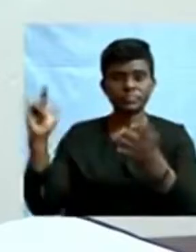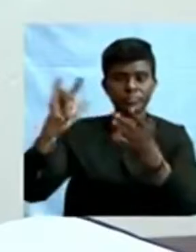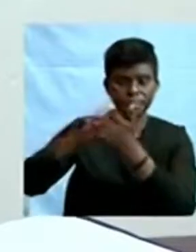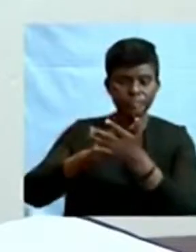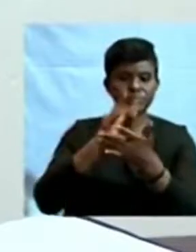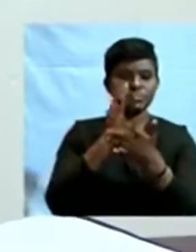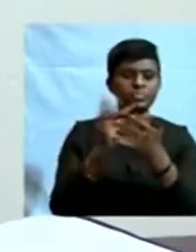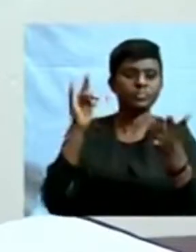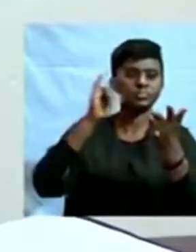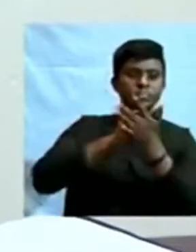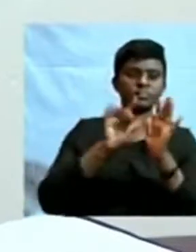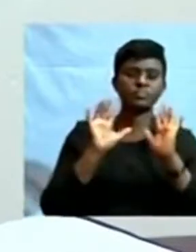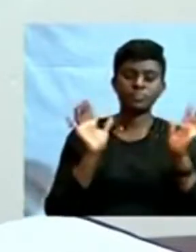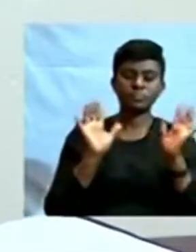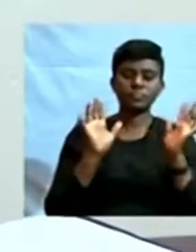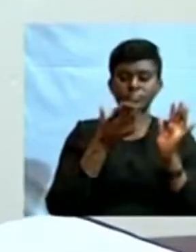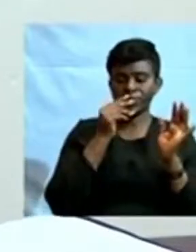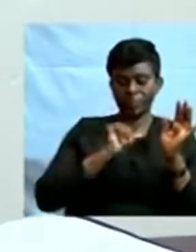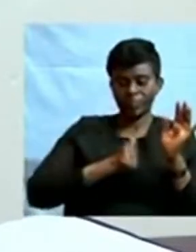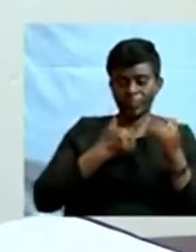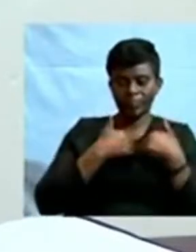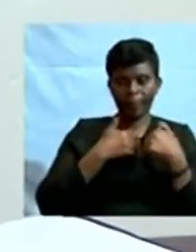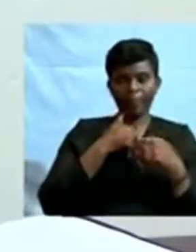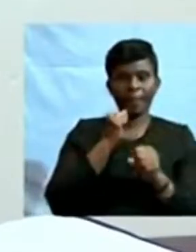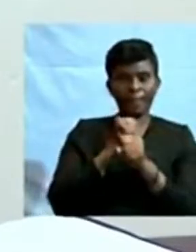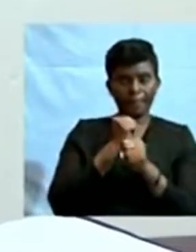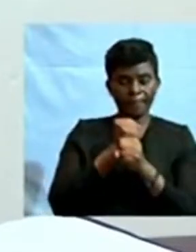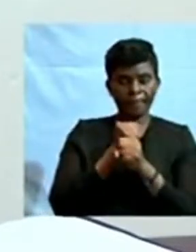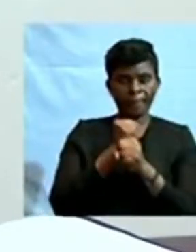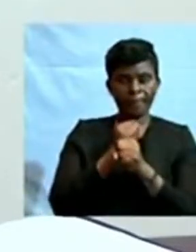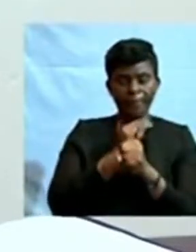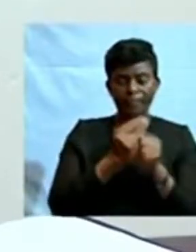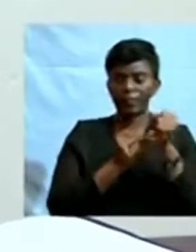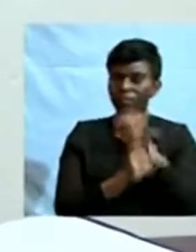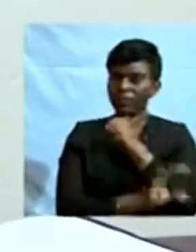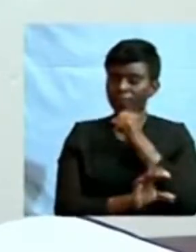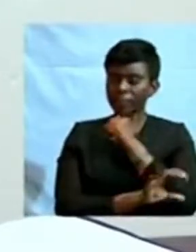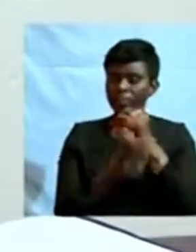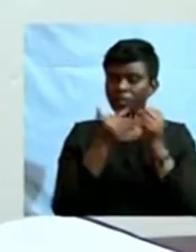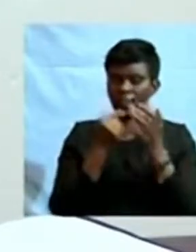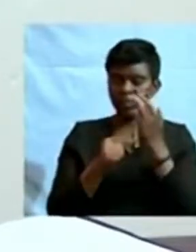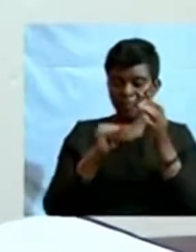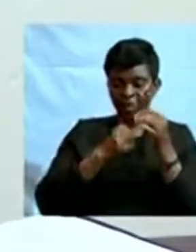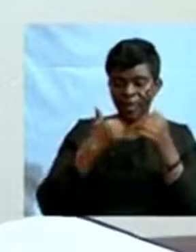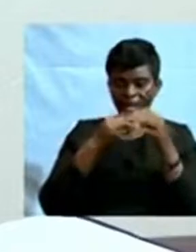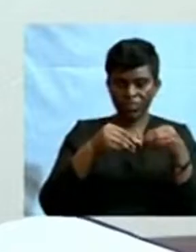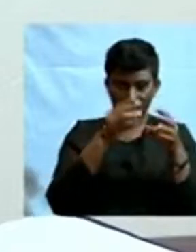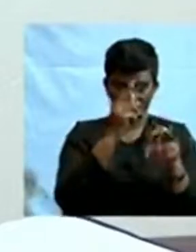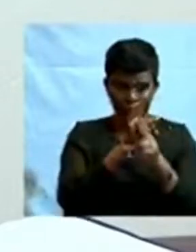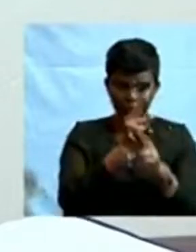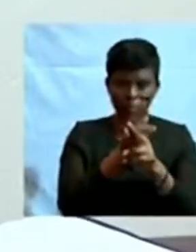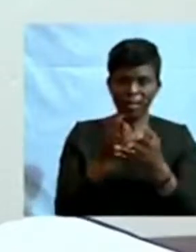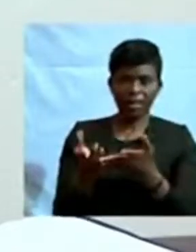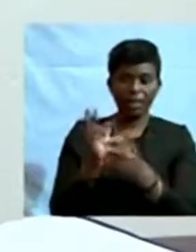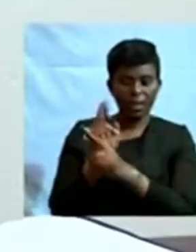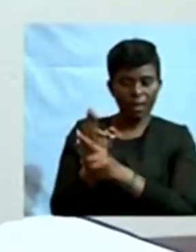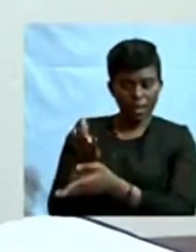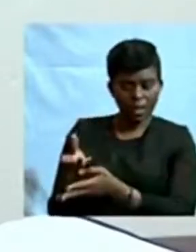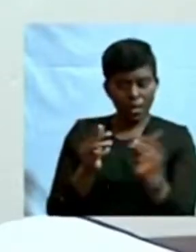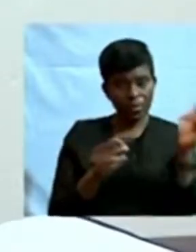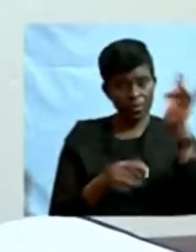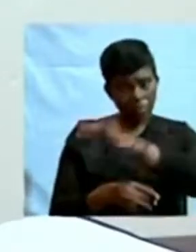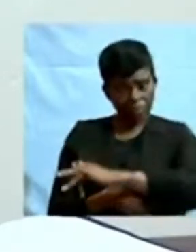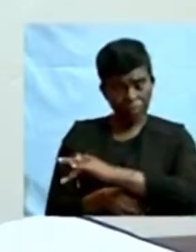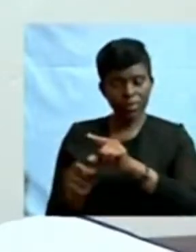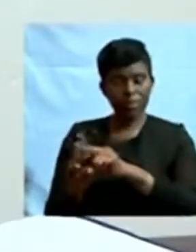there. We should have done something as a country because we have given them rights here to be able